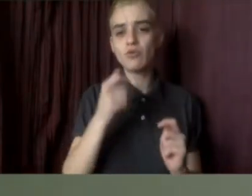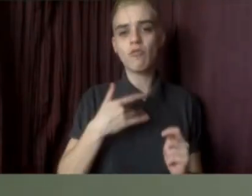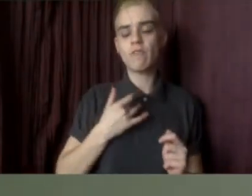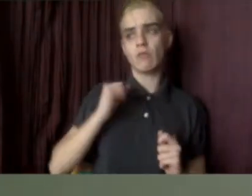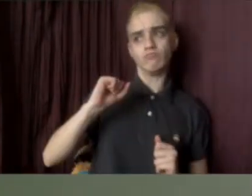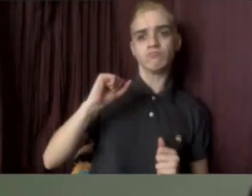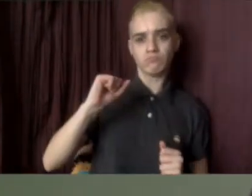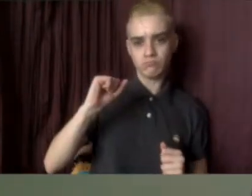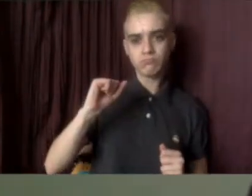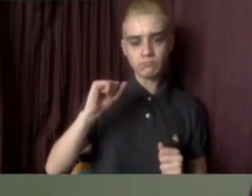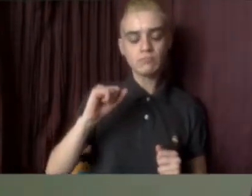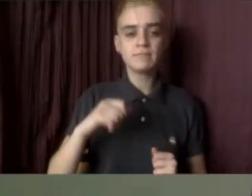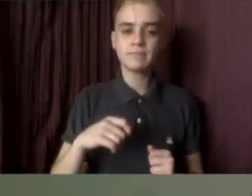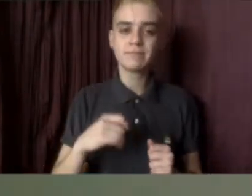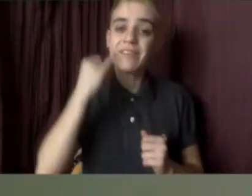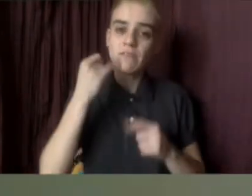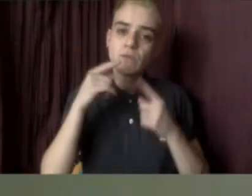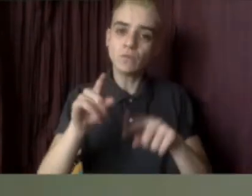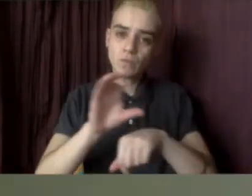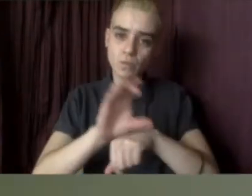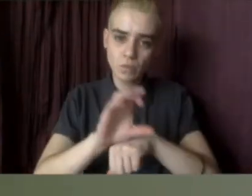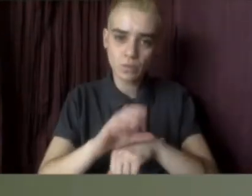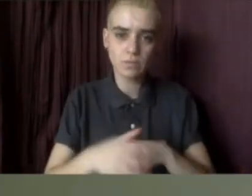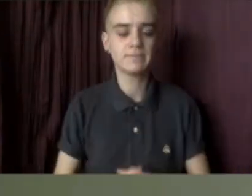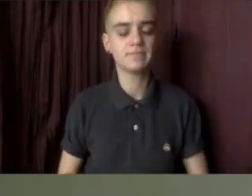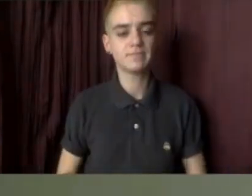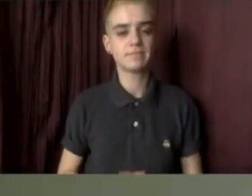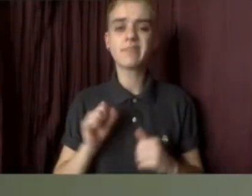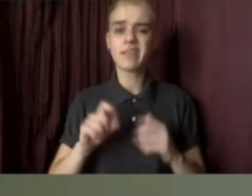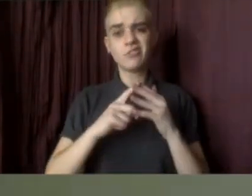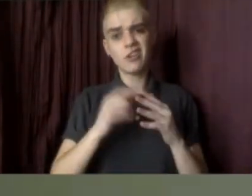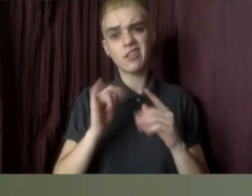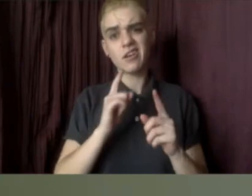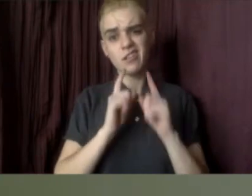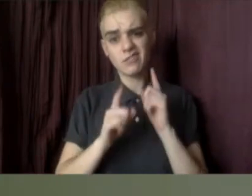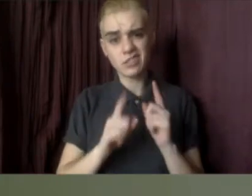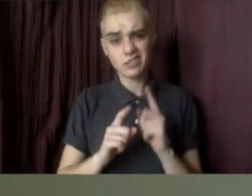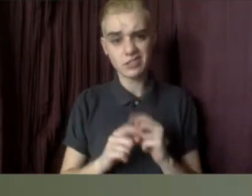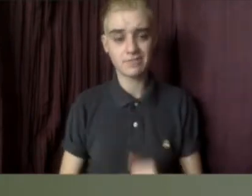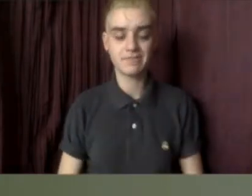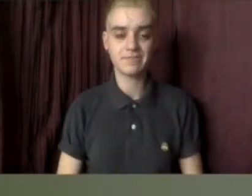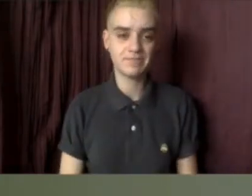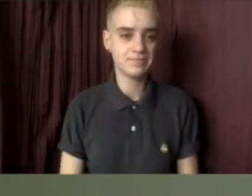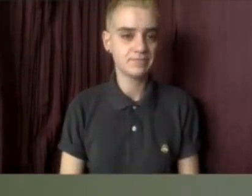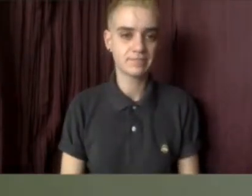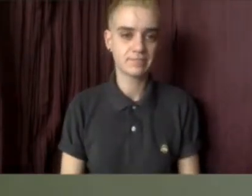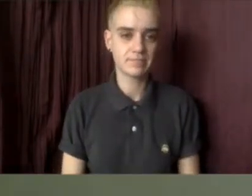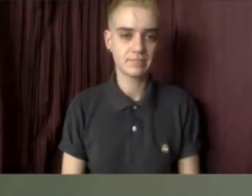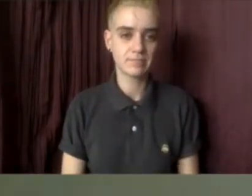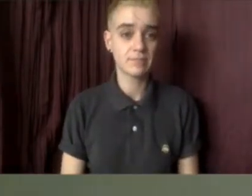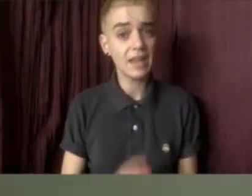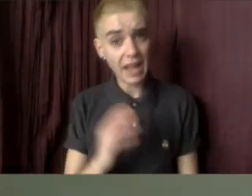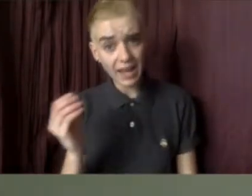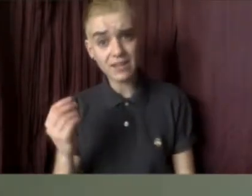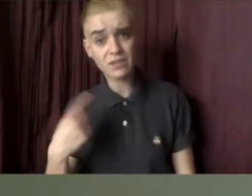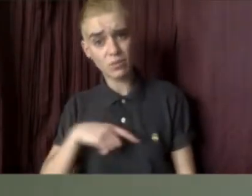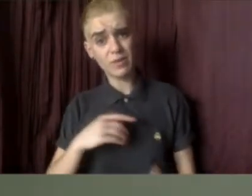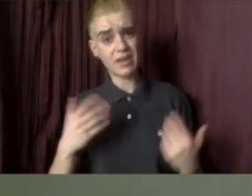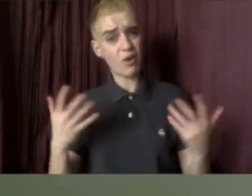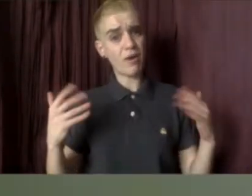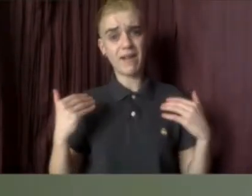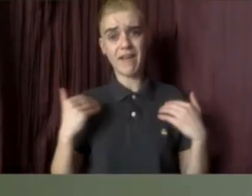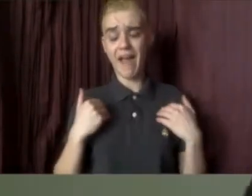well. But I just want to encourage people to not be afraid and to really understand that we can talk about voting in